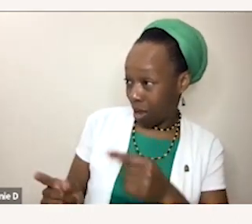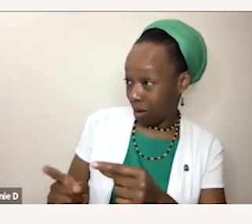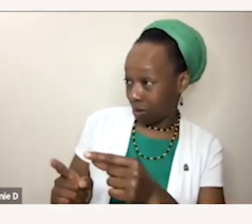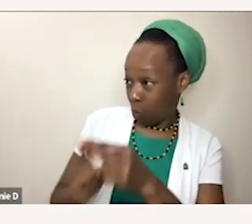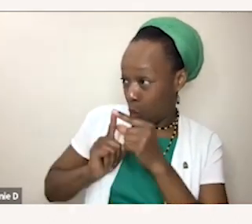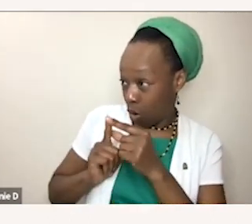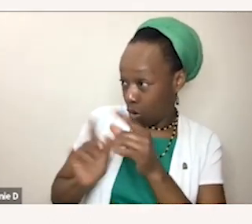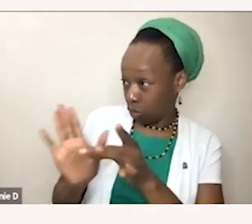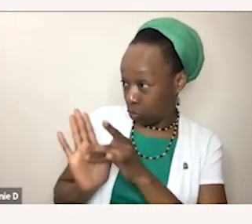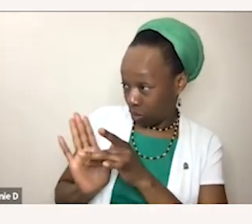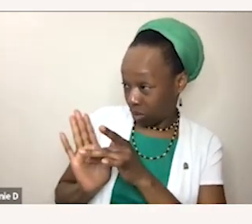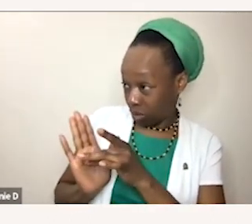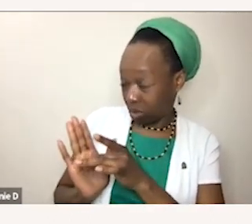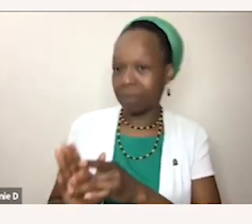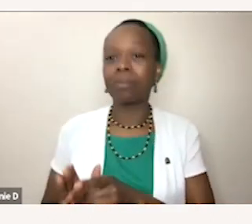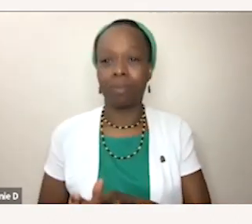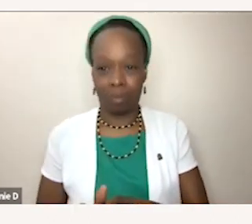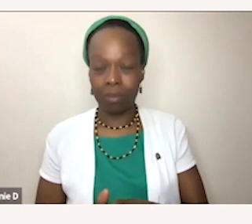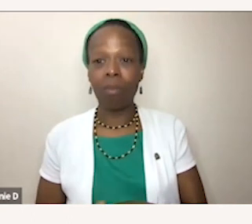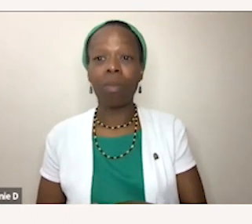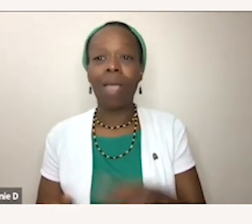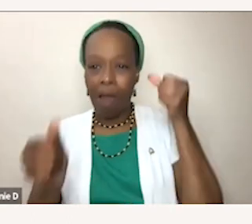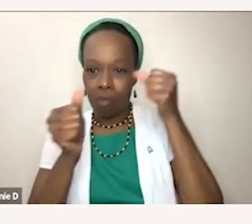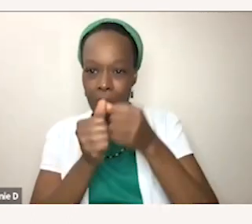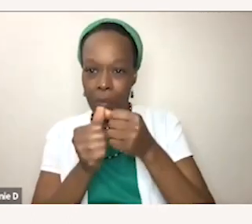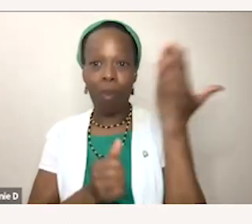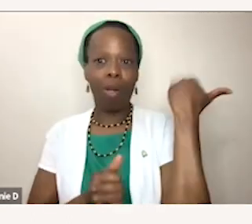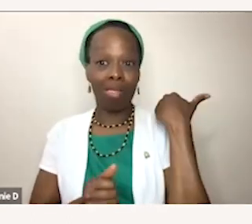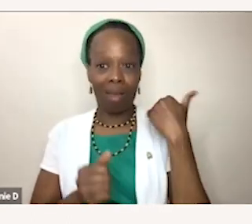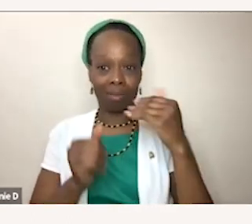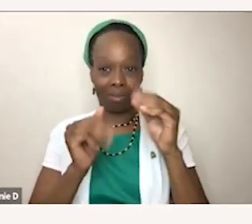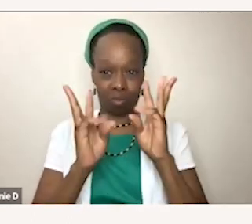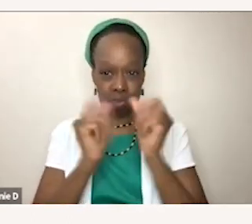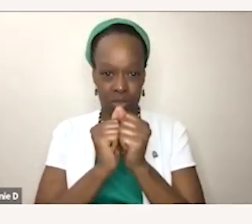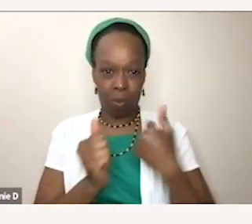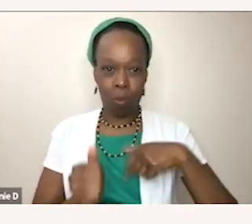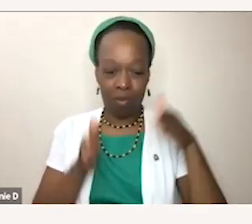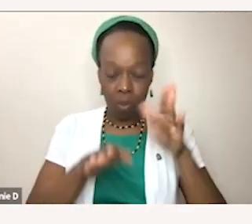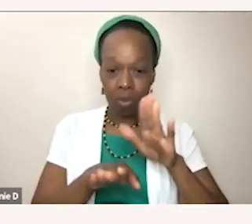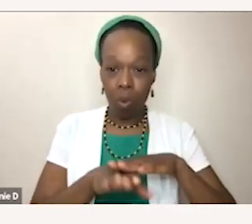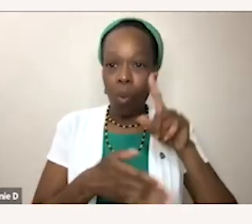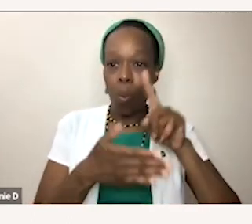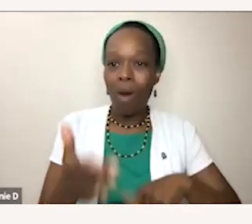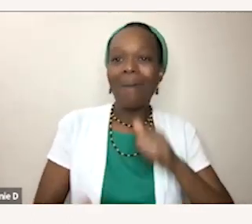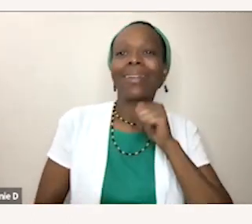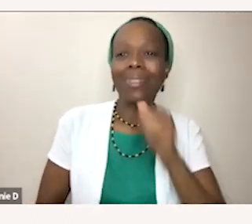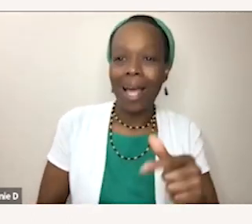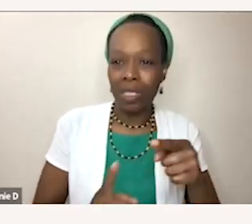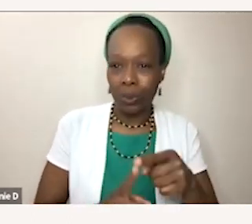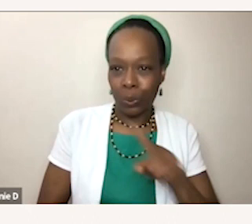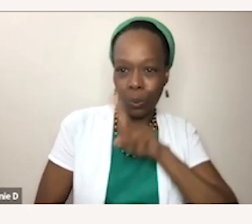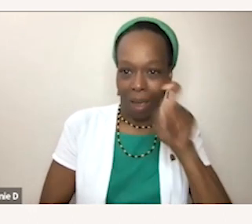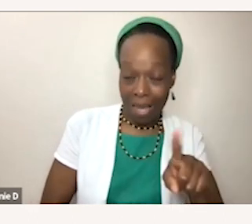what to not to ask. So in this specific instance, we're really speaking to asking about